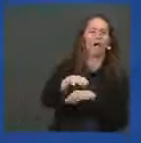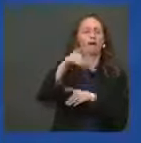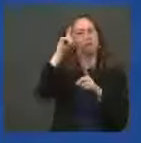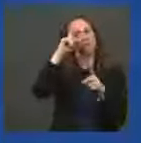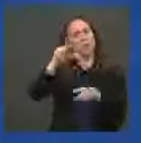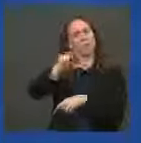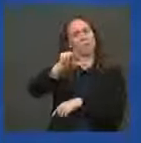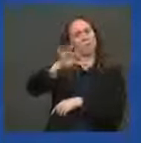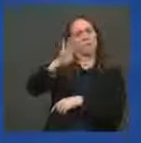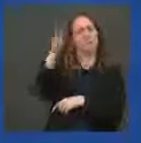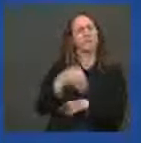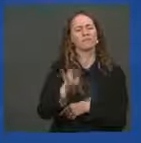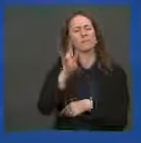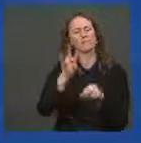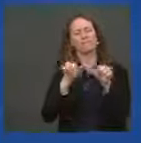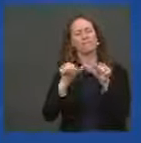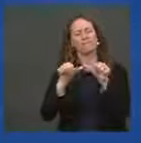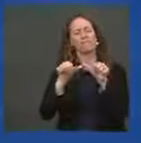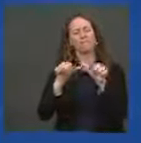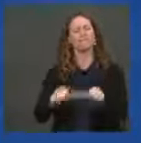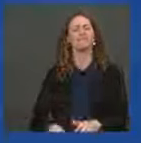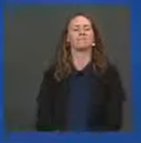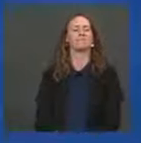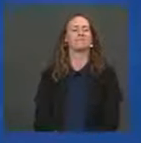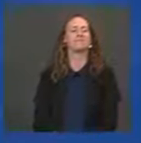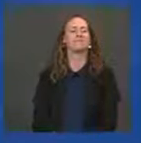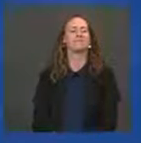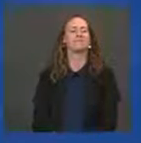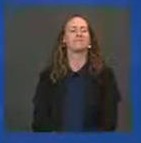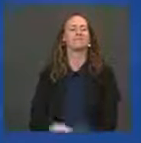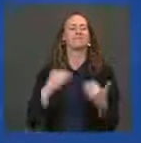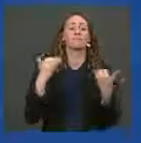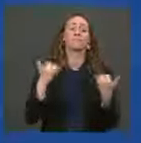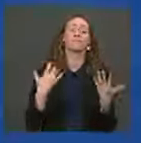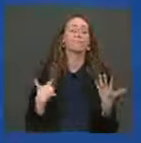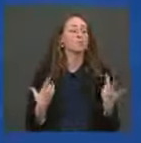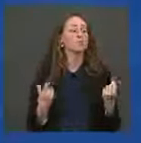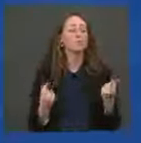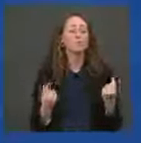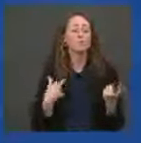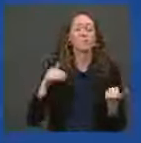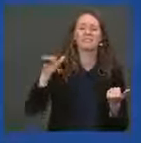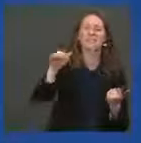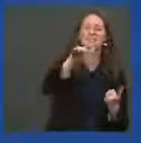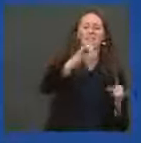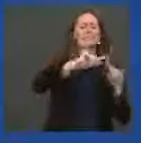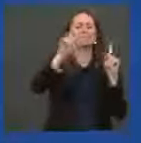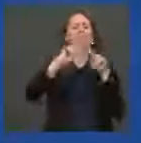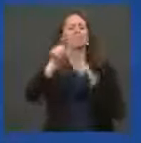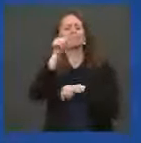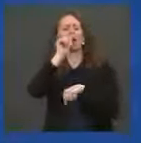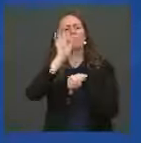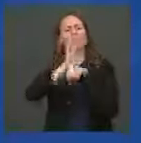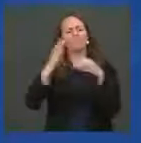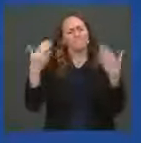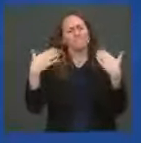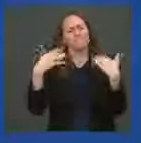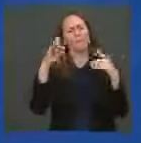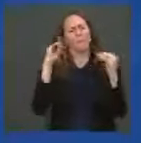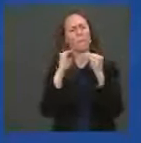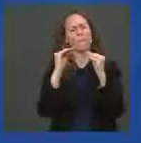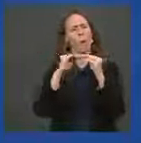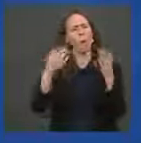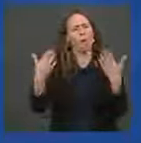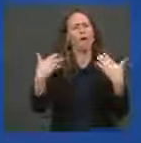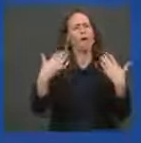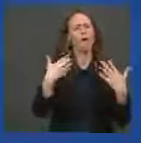chain. But now we need the rest of the private sector chain to step up as well. This is not called a supply chain